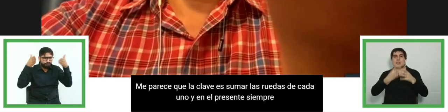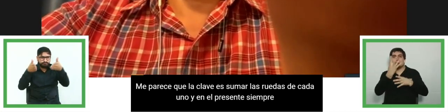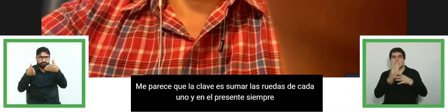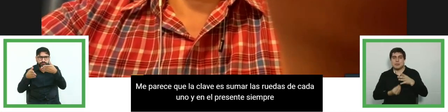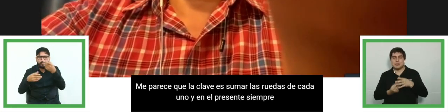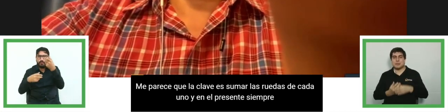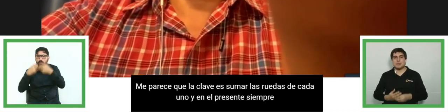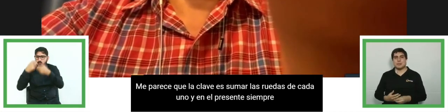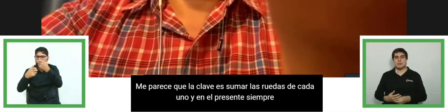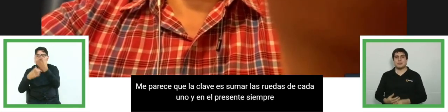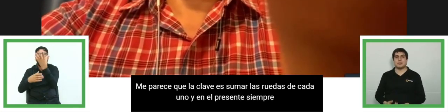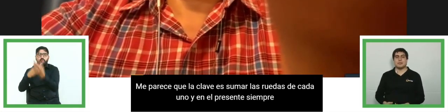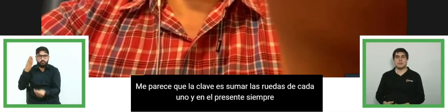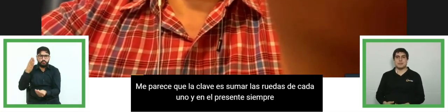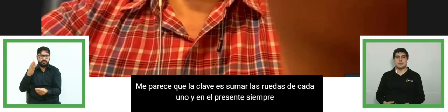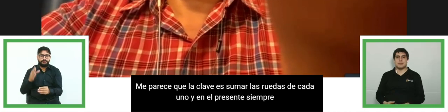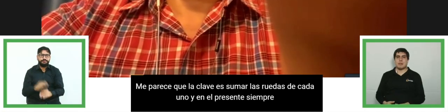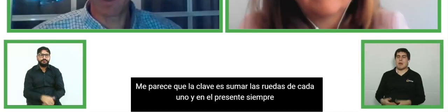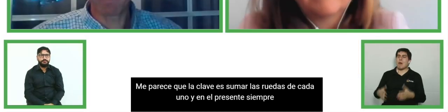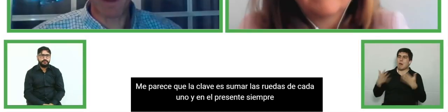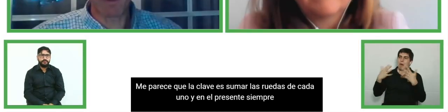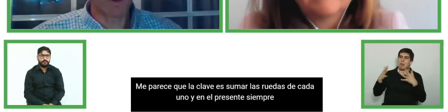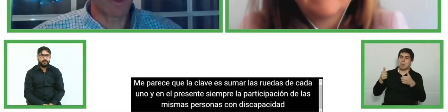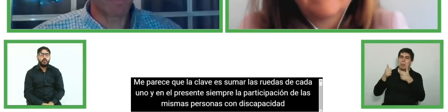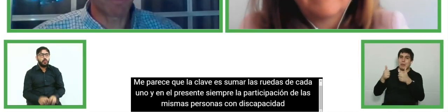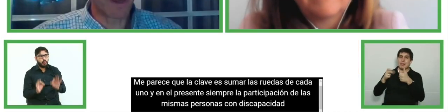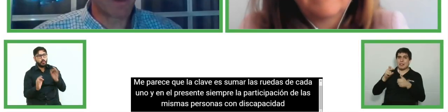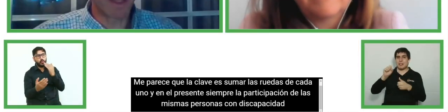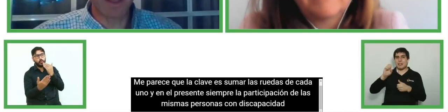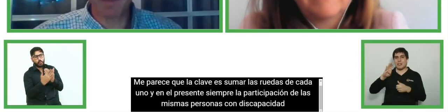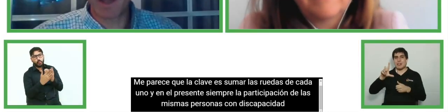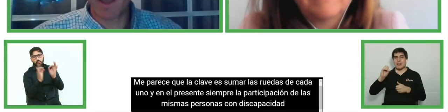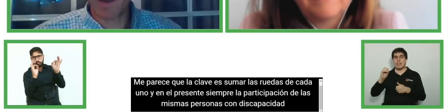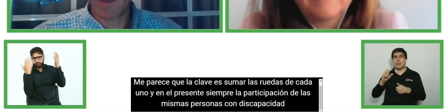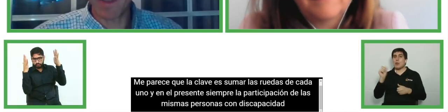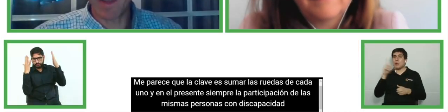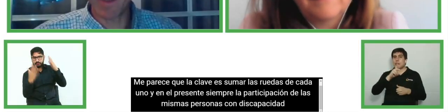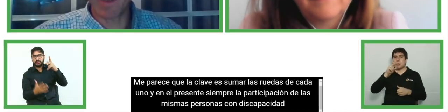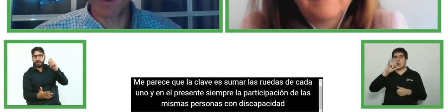Great, thank you, Pablo. And finally, Pilar. Go ahead, Pilar.